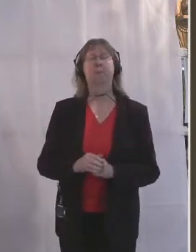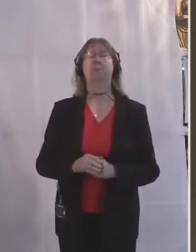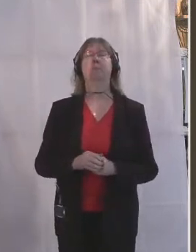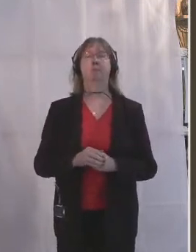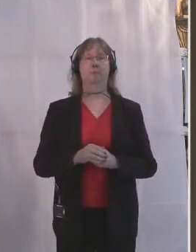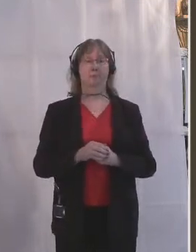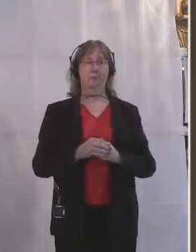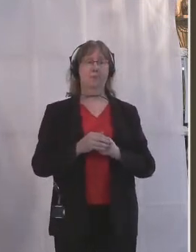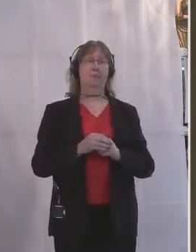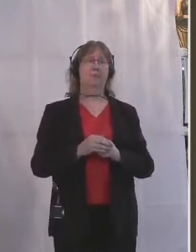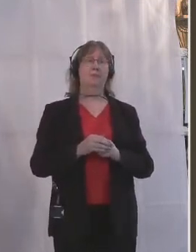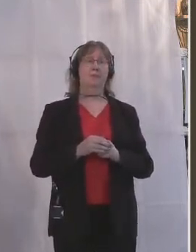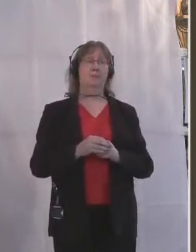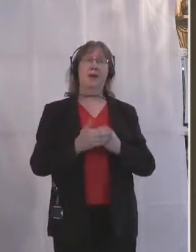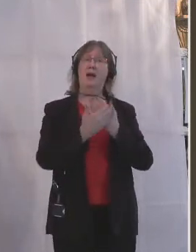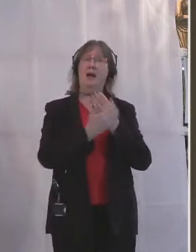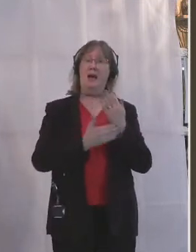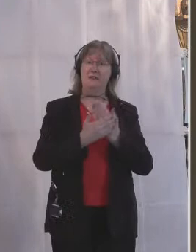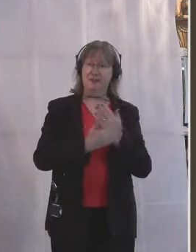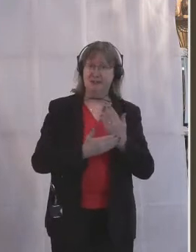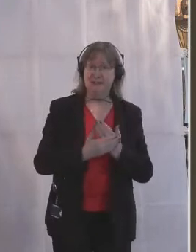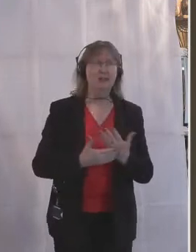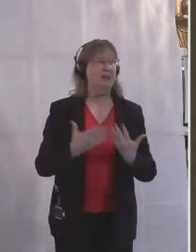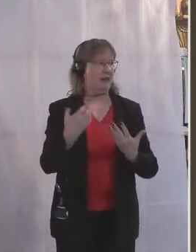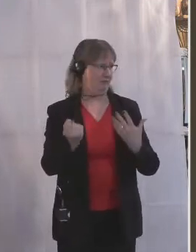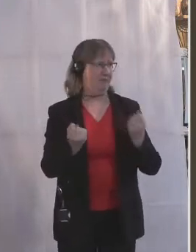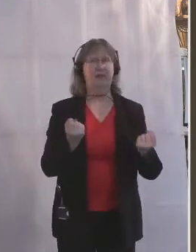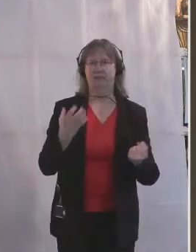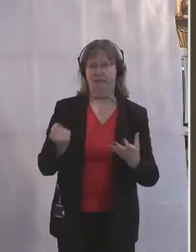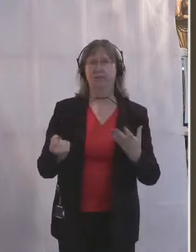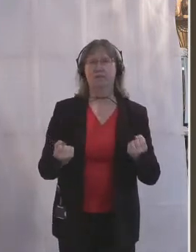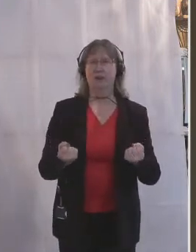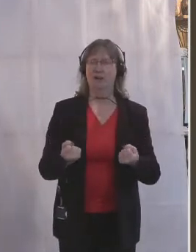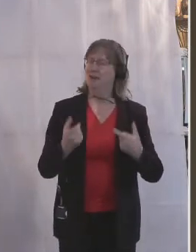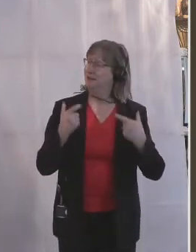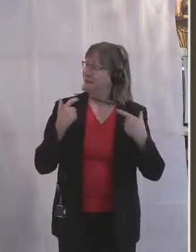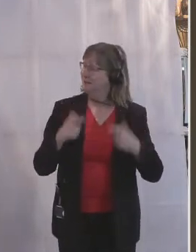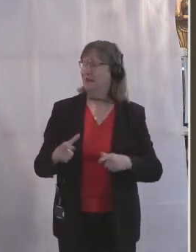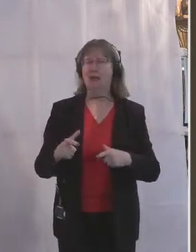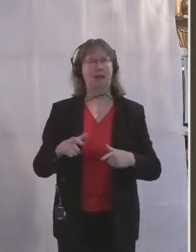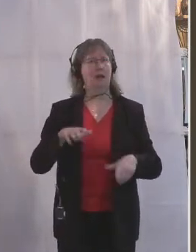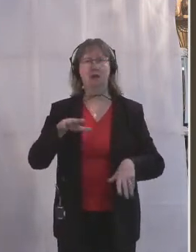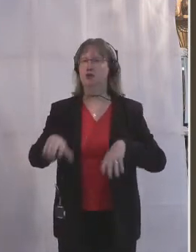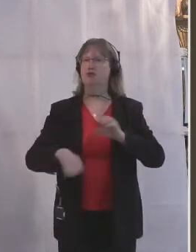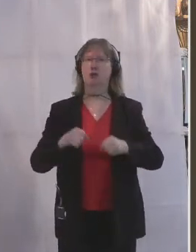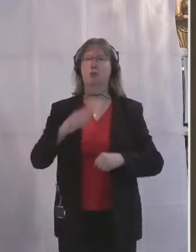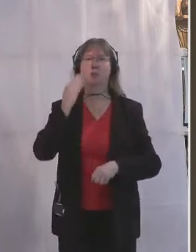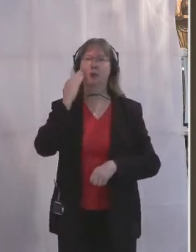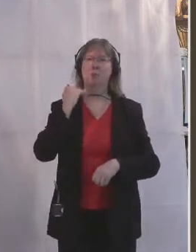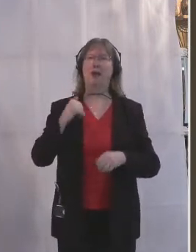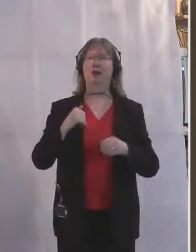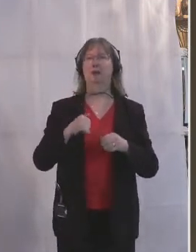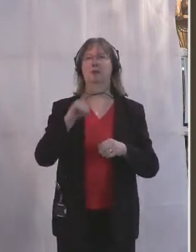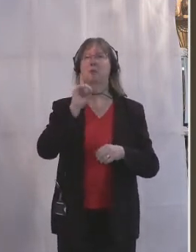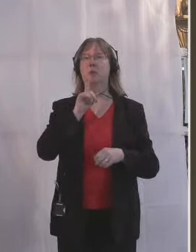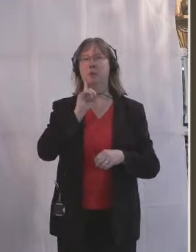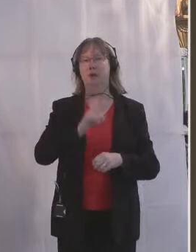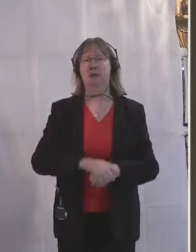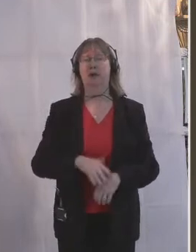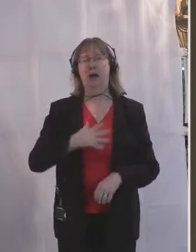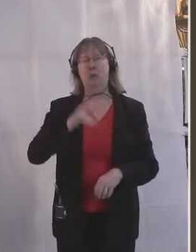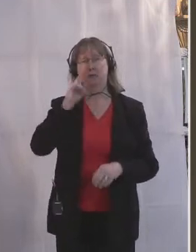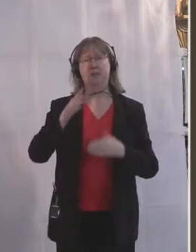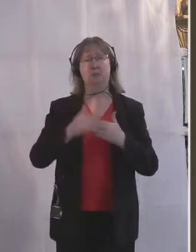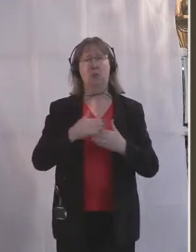great ethnic diversity within the group of award winners that we're working with, we still are struggling with black women, and I want to see more